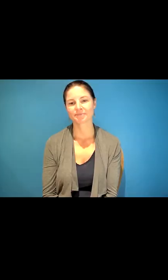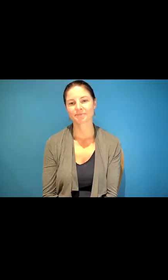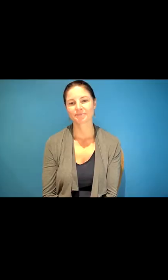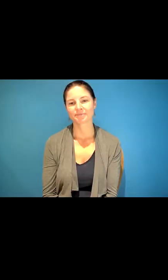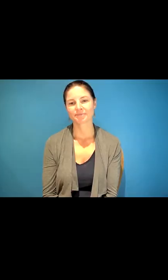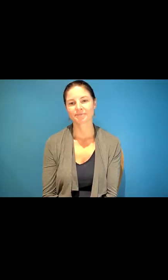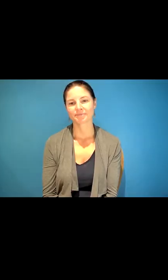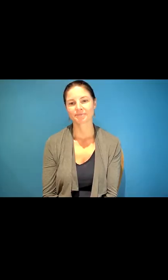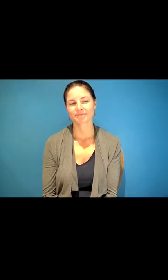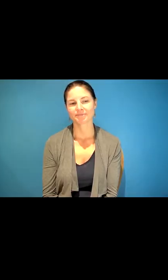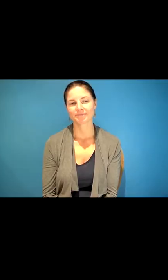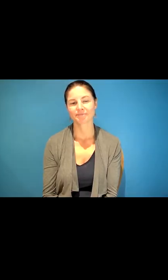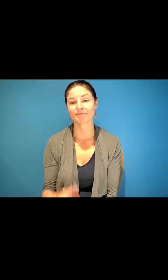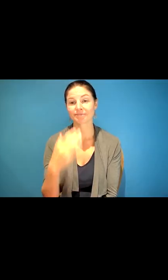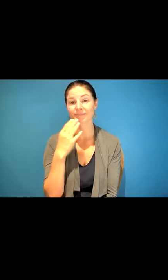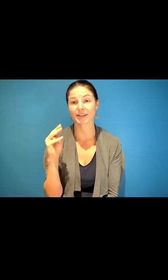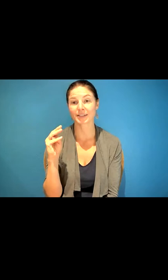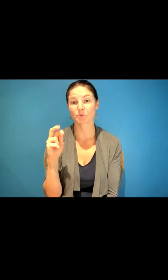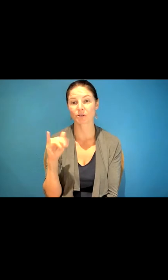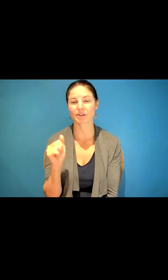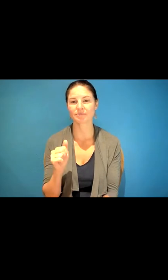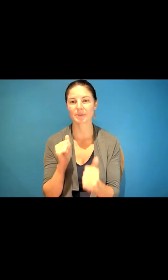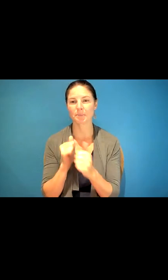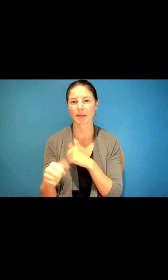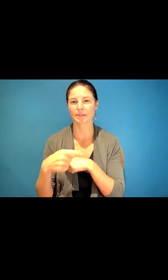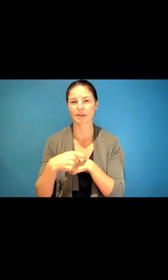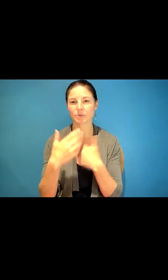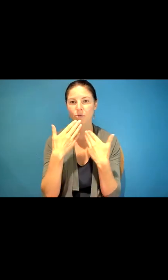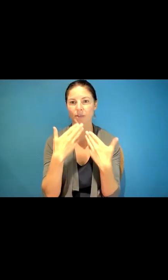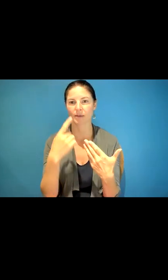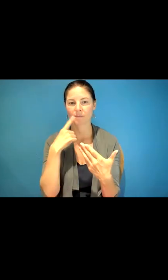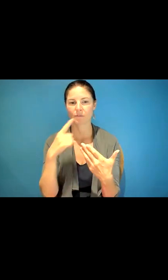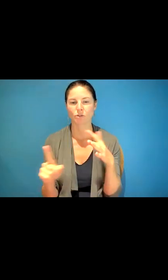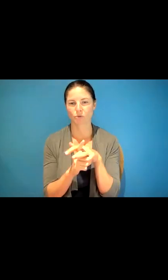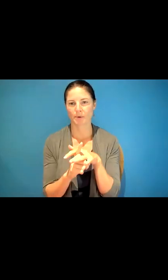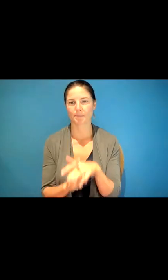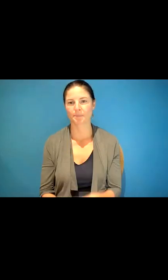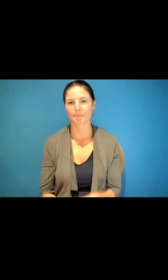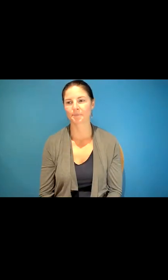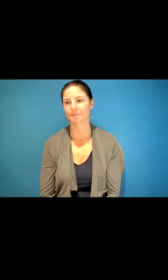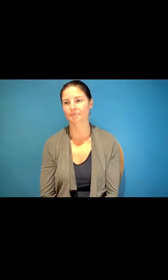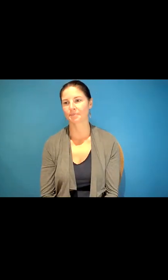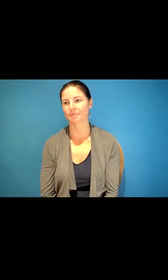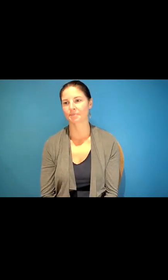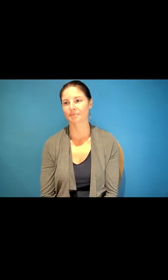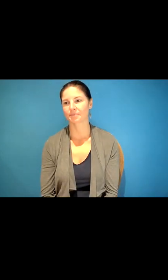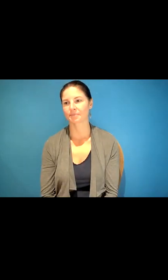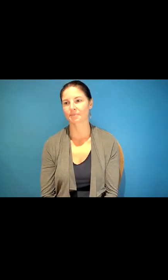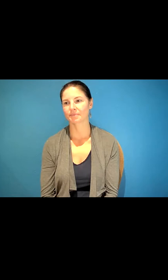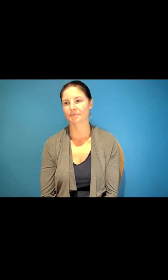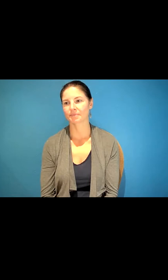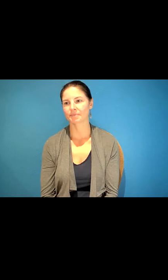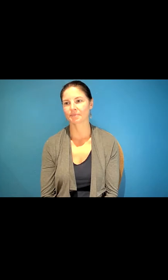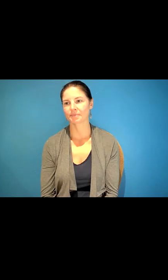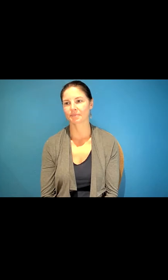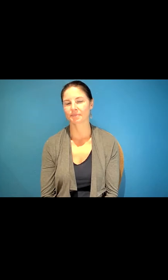Thanks, Maria. We're a little past time, so we want to thank everyone for attending today's stakeholder meeting.